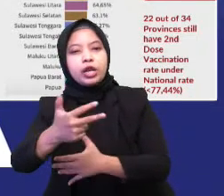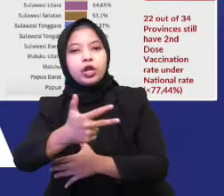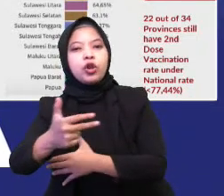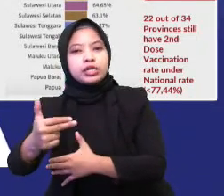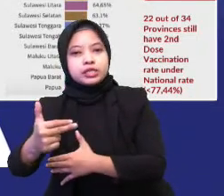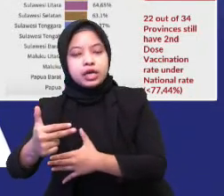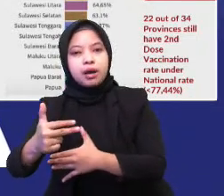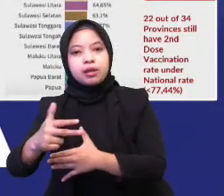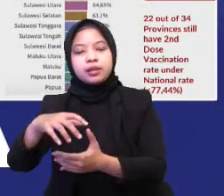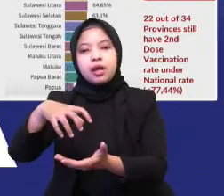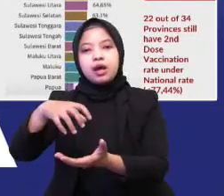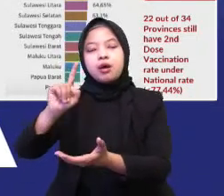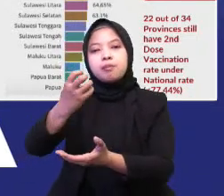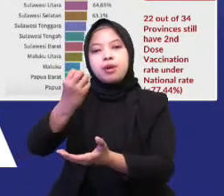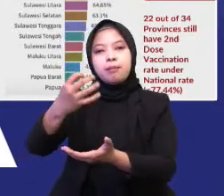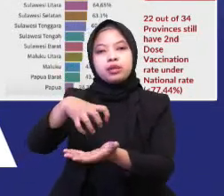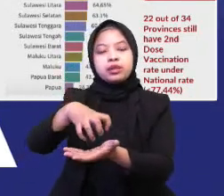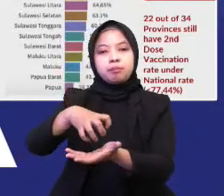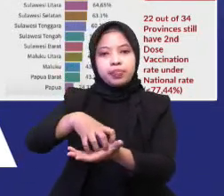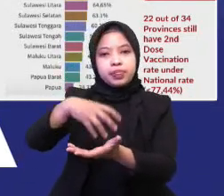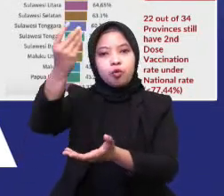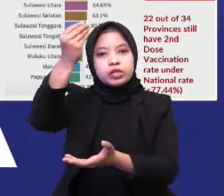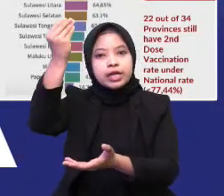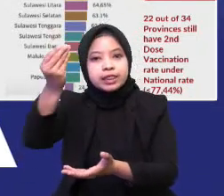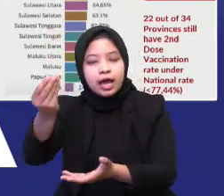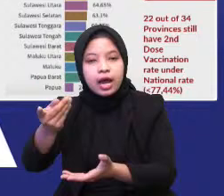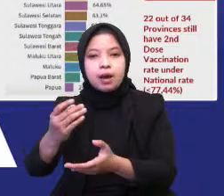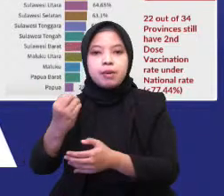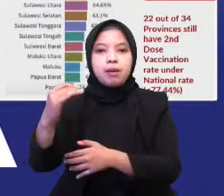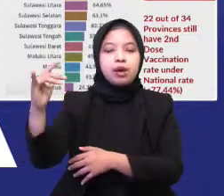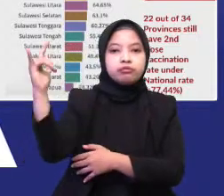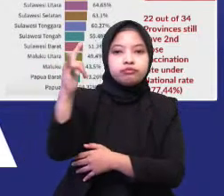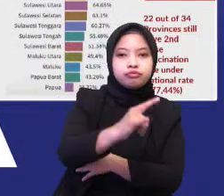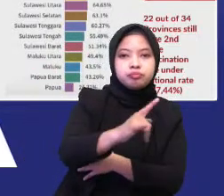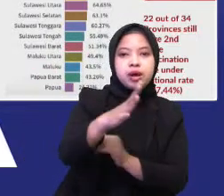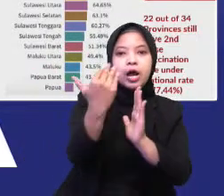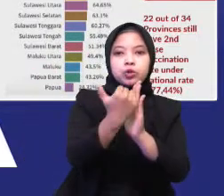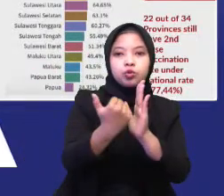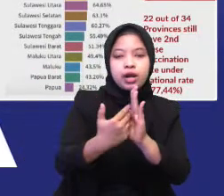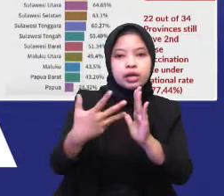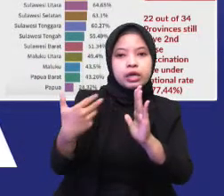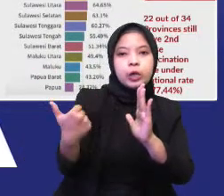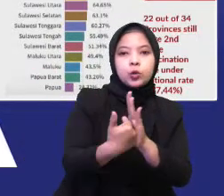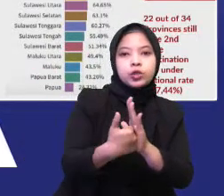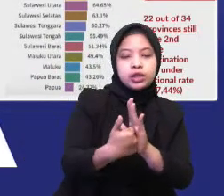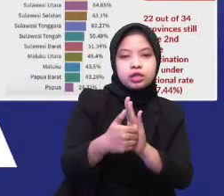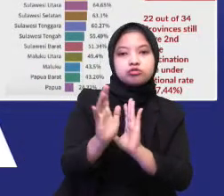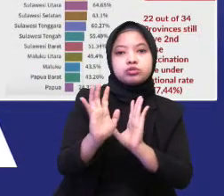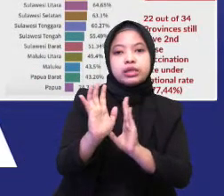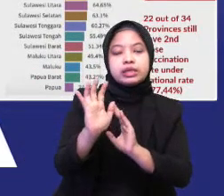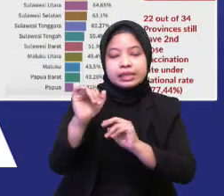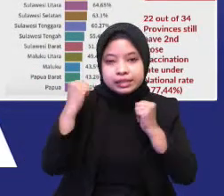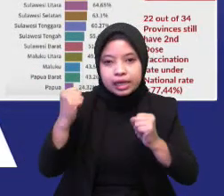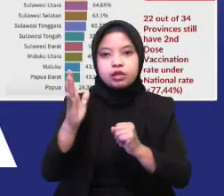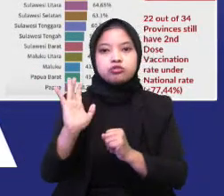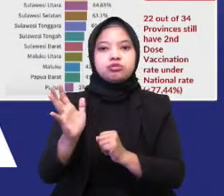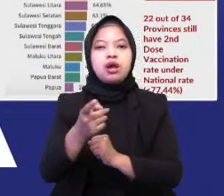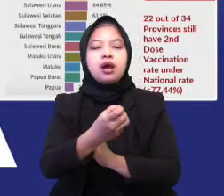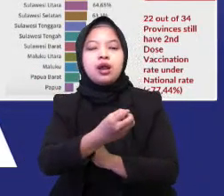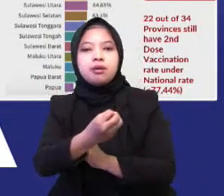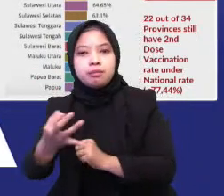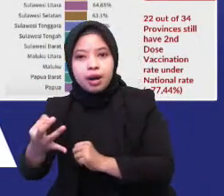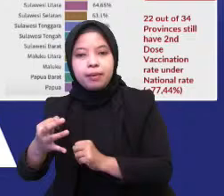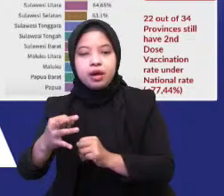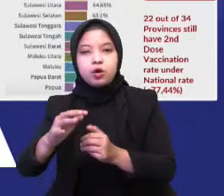Indonesian public, but rather all travelers who intend to stay, conduct activities, as well as participating in